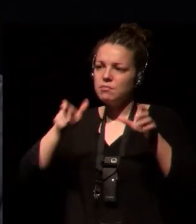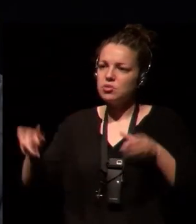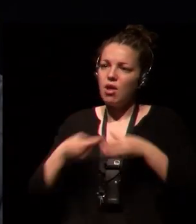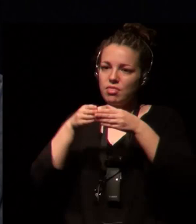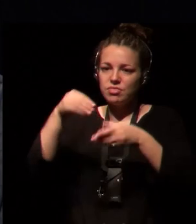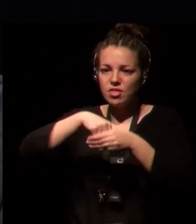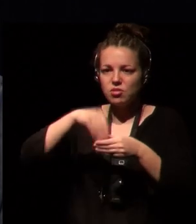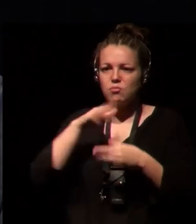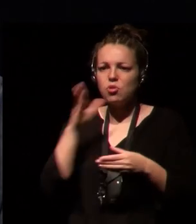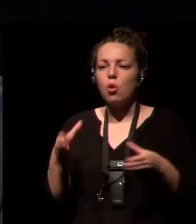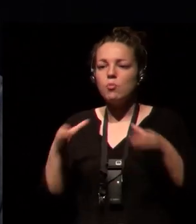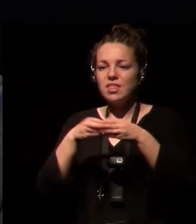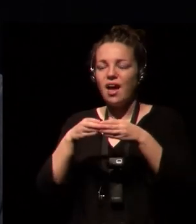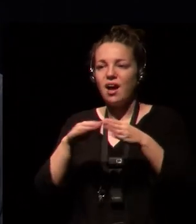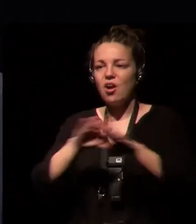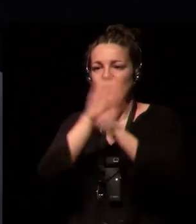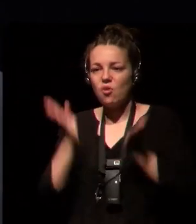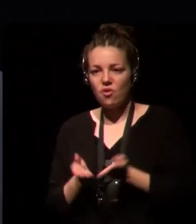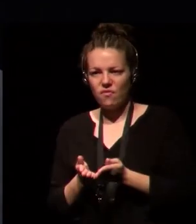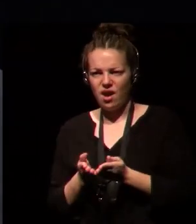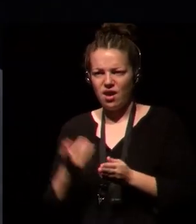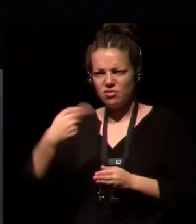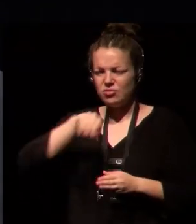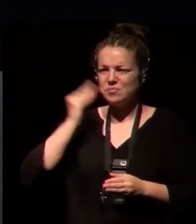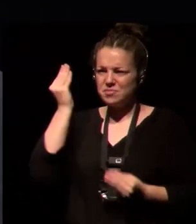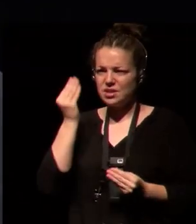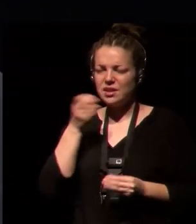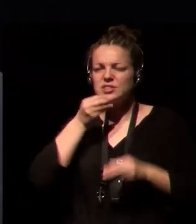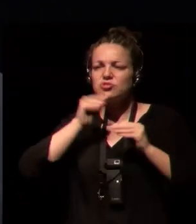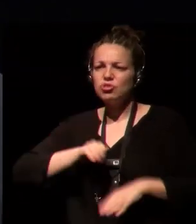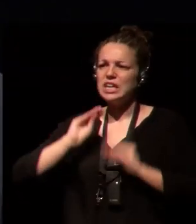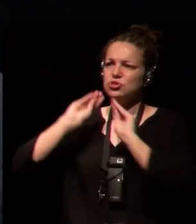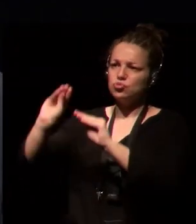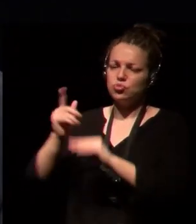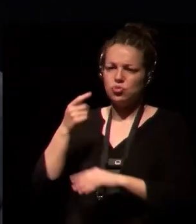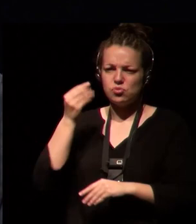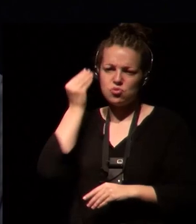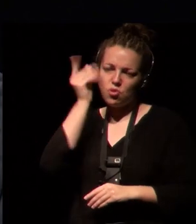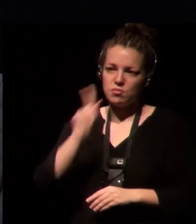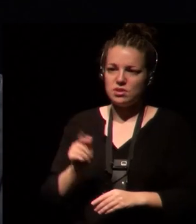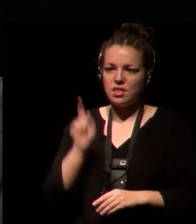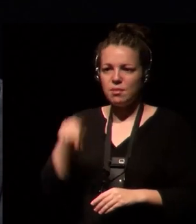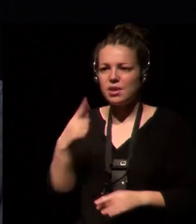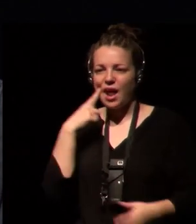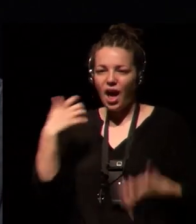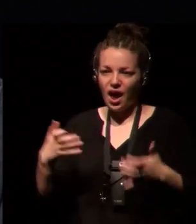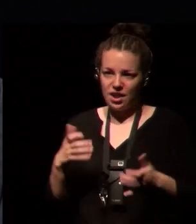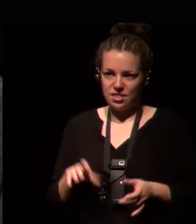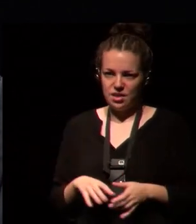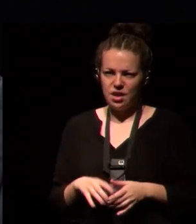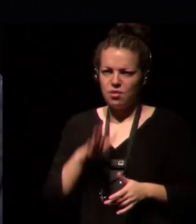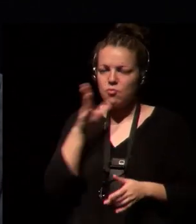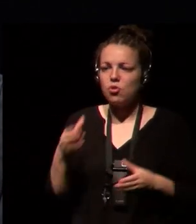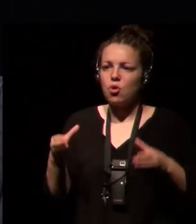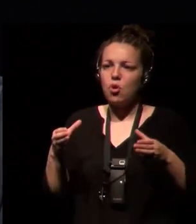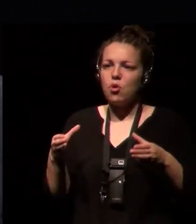and how they could make beautiful art that brings a community arte together and drives change. It's an example of an issue that's invisible